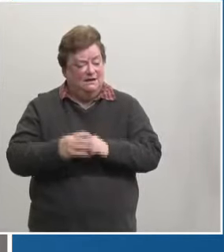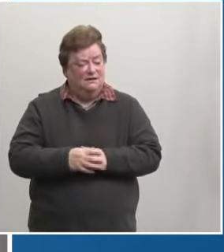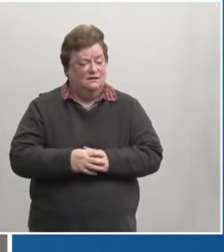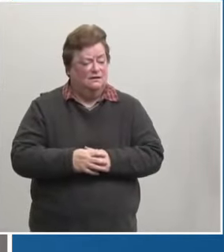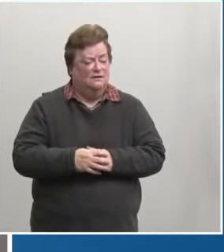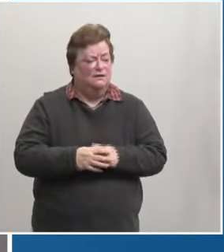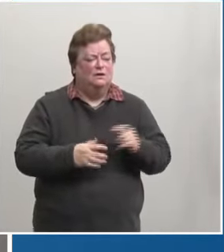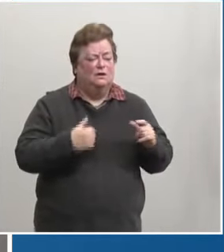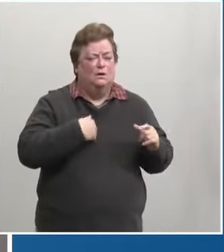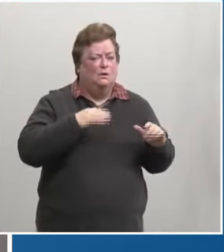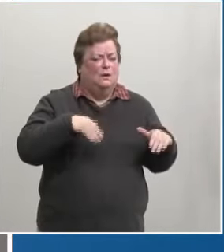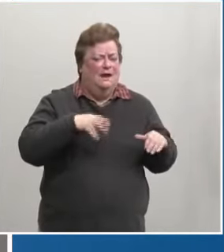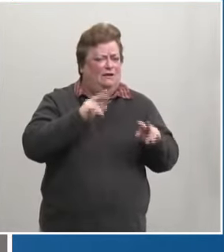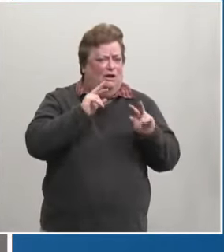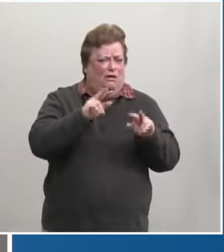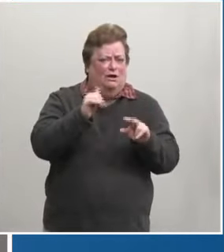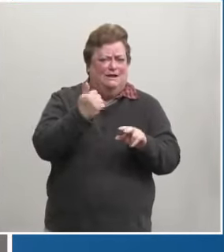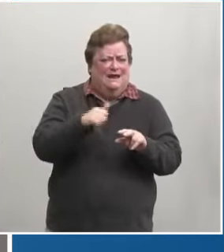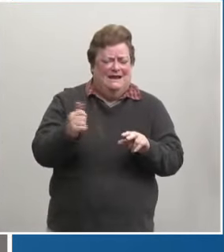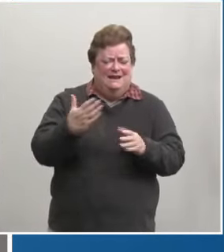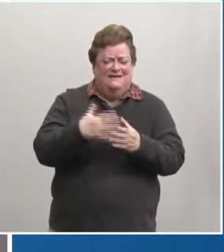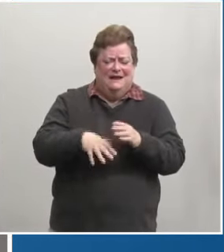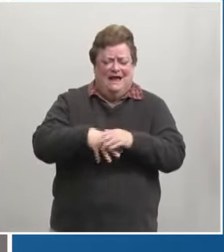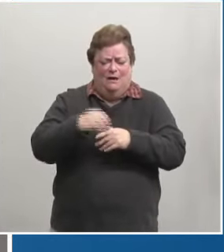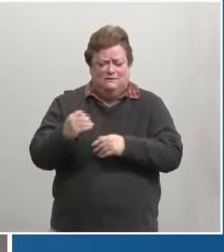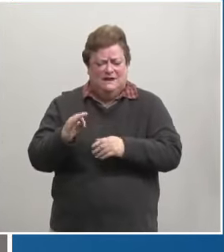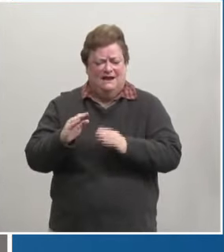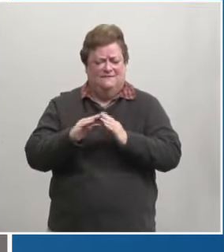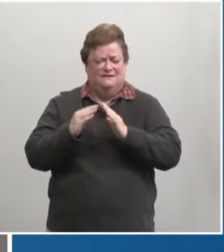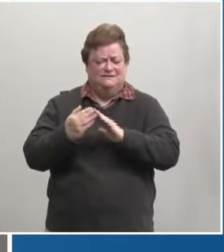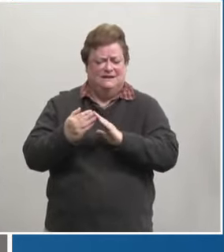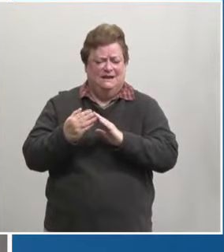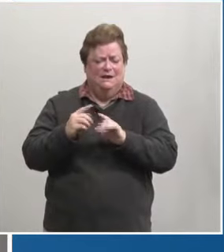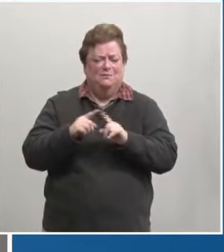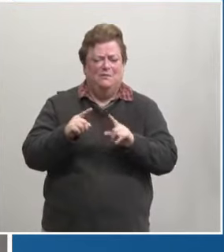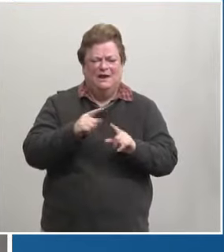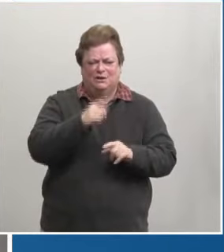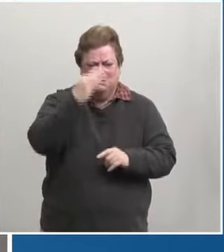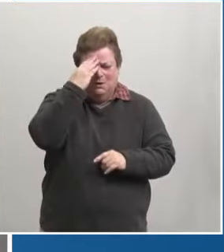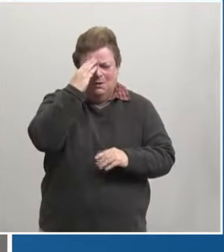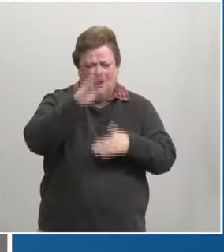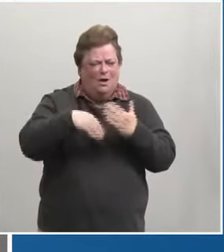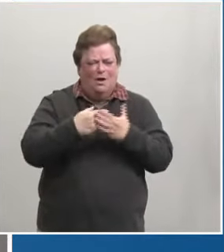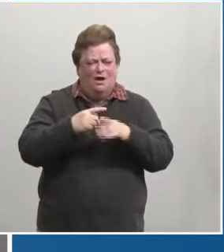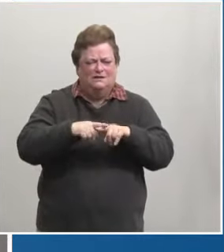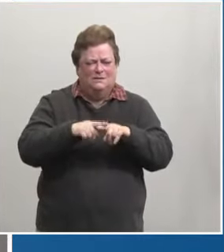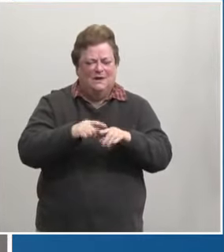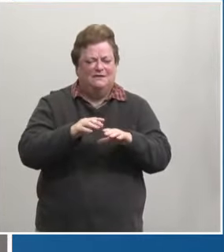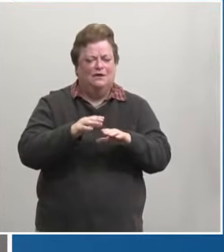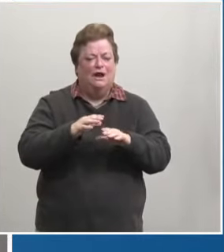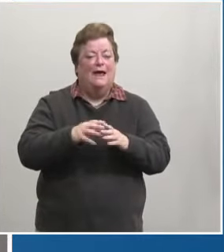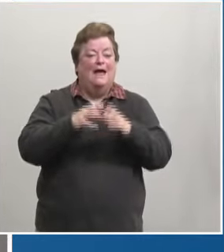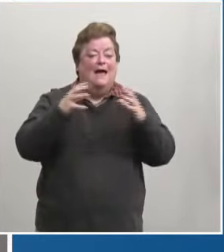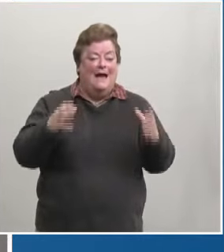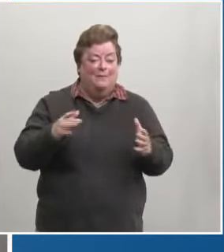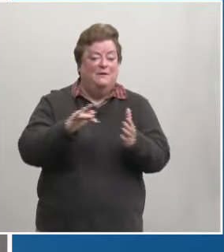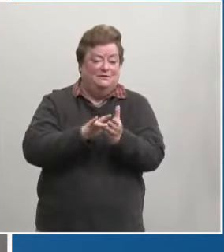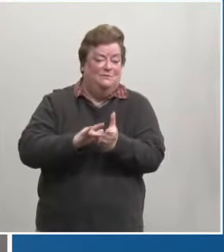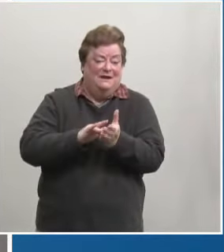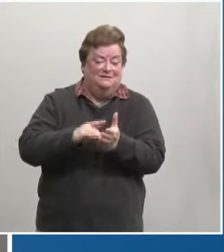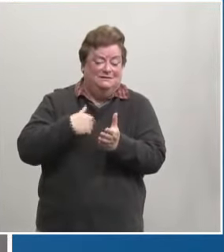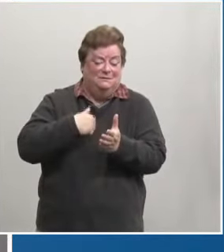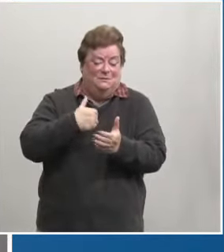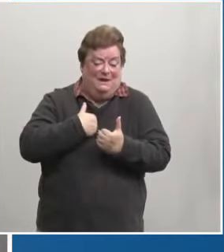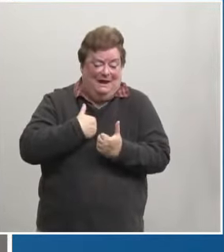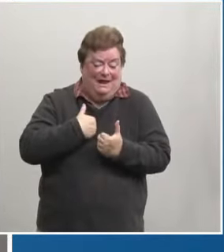We haven't looked at any outside the city limits right now, but Brent, it's going to depend on how much vaccine we have on hand.